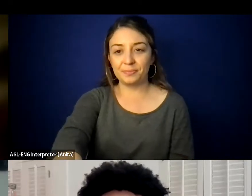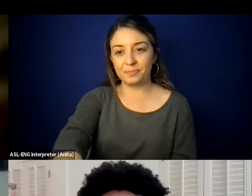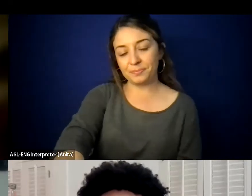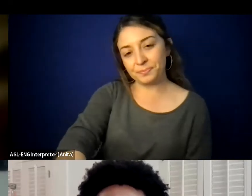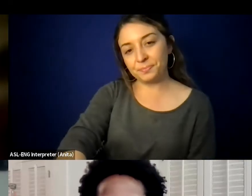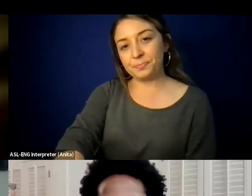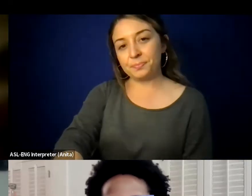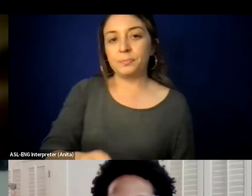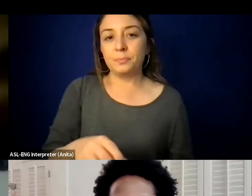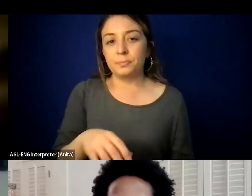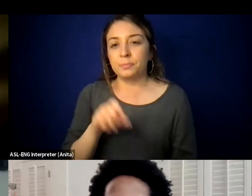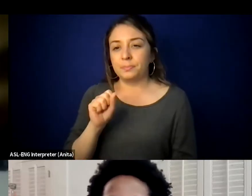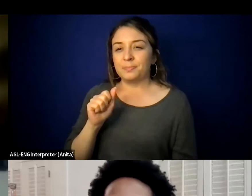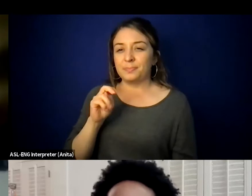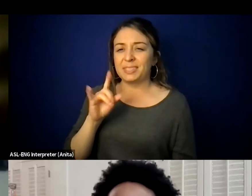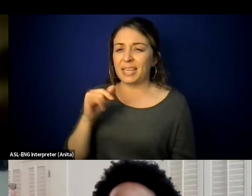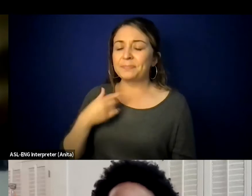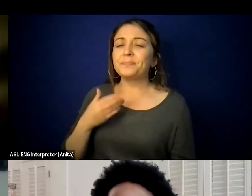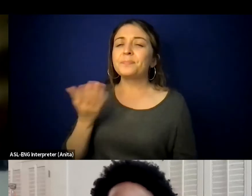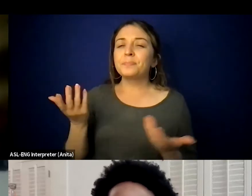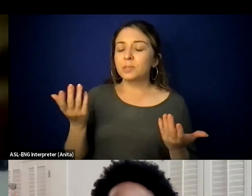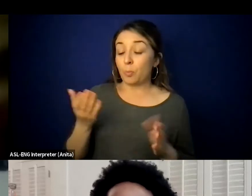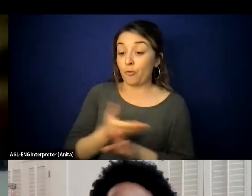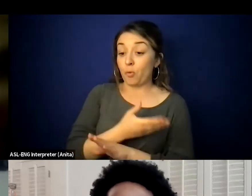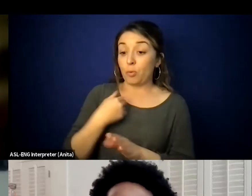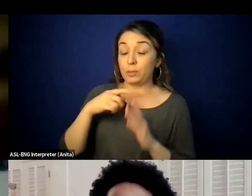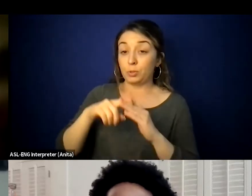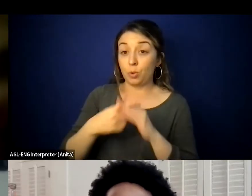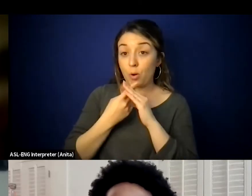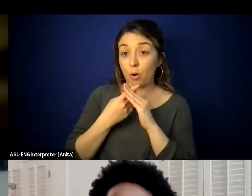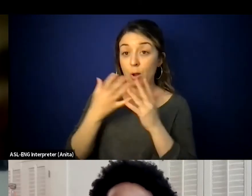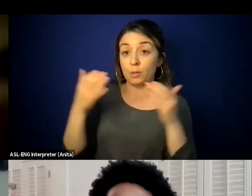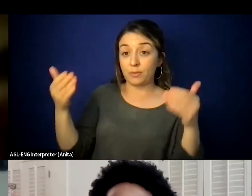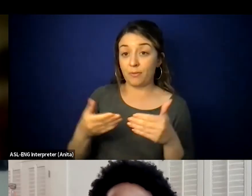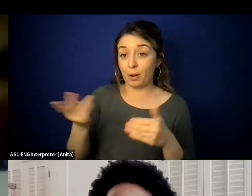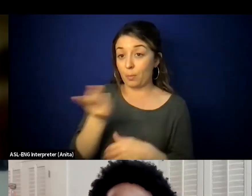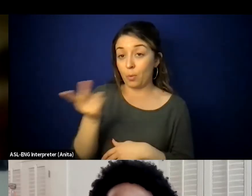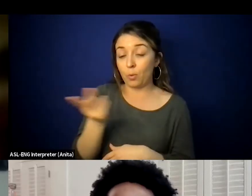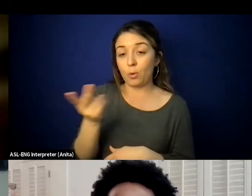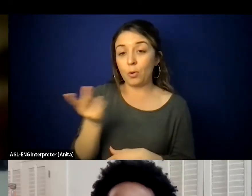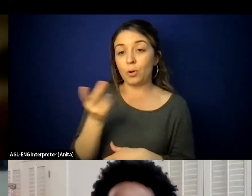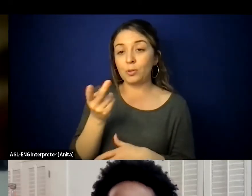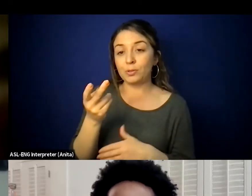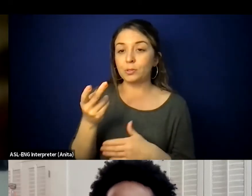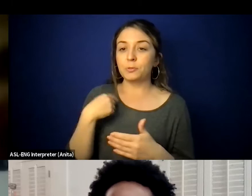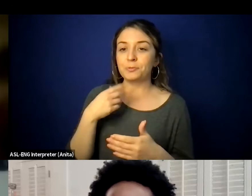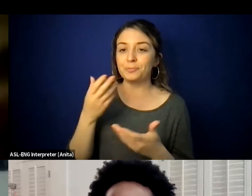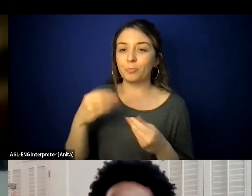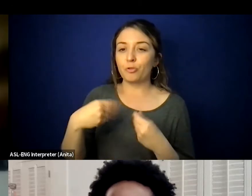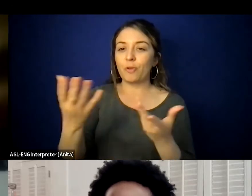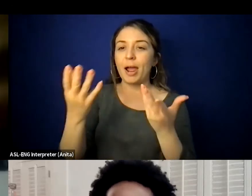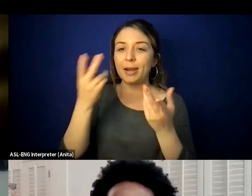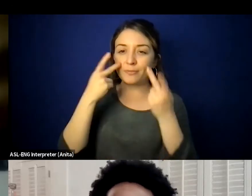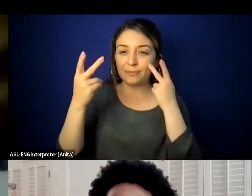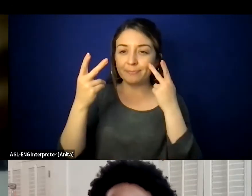So before we begin, and for accessibility purposes, I would like to invite both of you to please provide a visual description